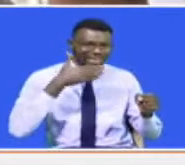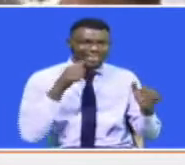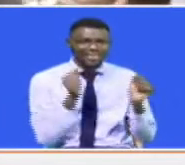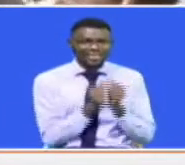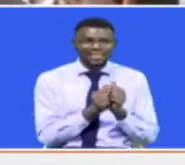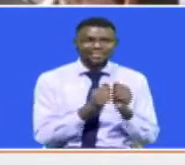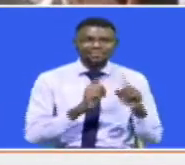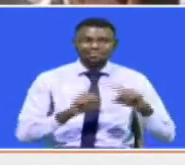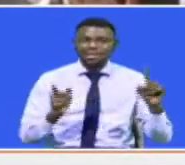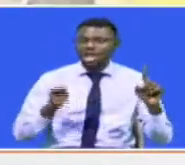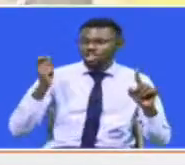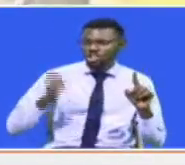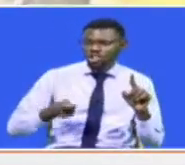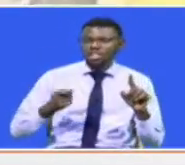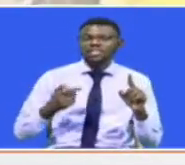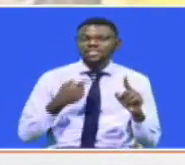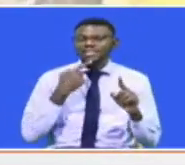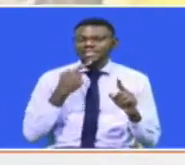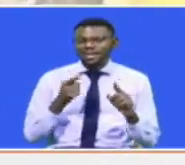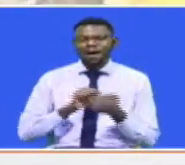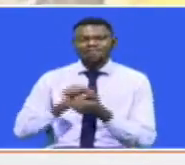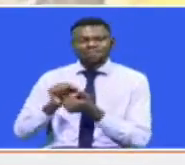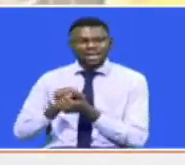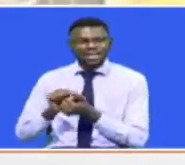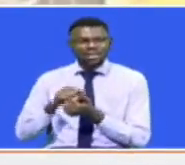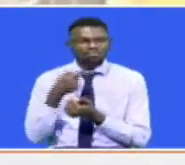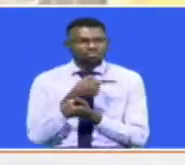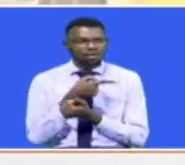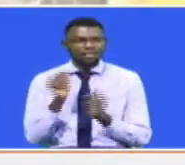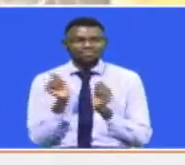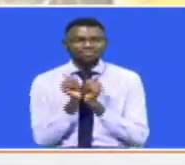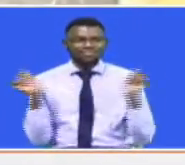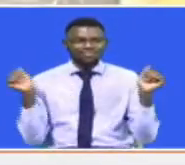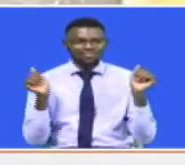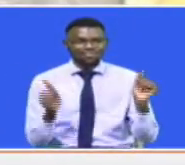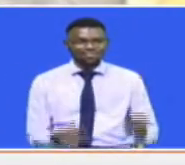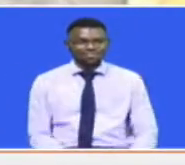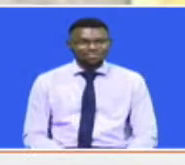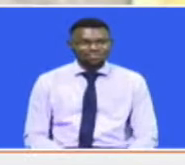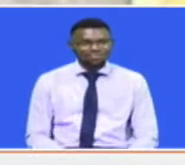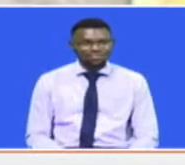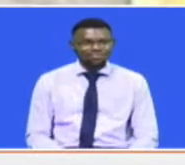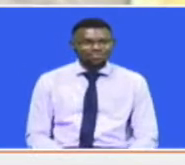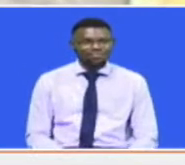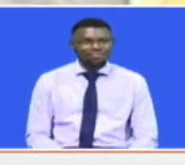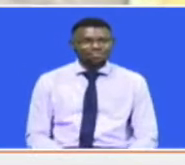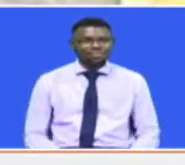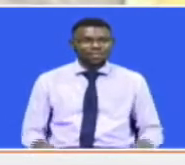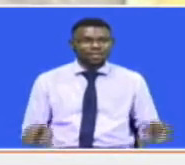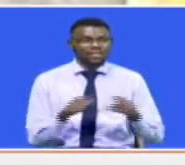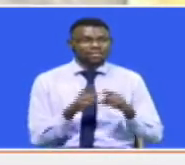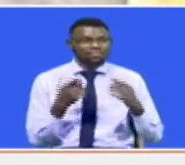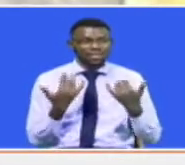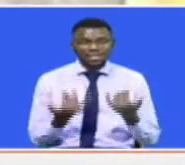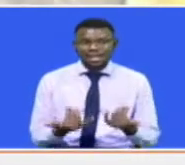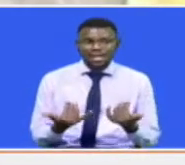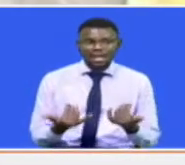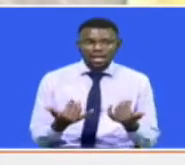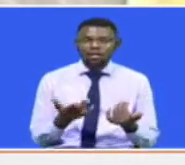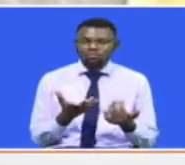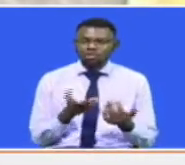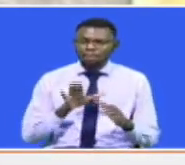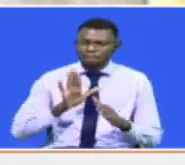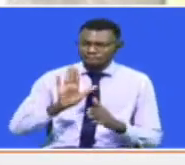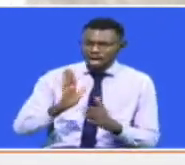Orlando gave until Friday. I've considered the application. Virtually, the prayer 4 is not opposed, so prayer 4 is